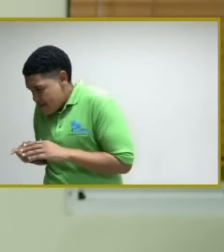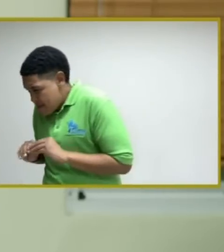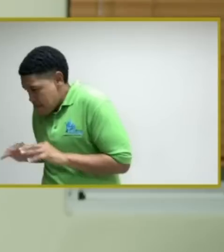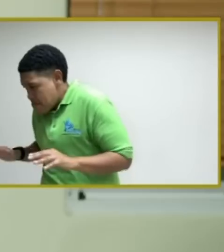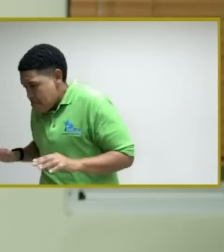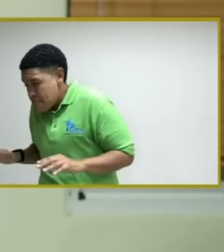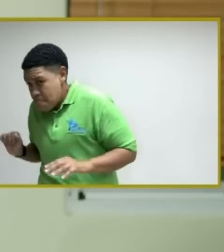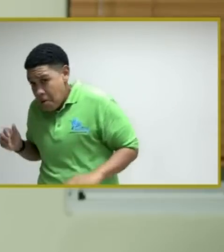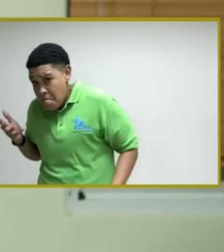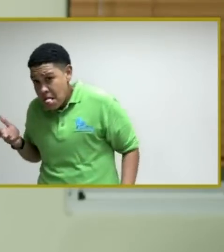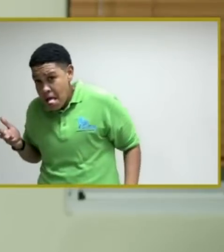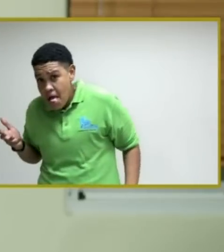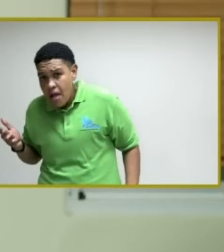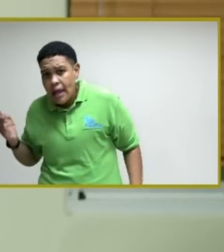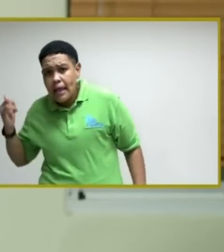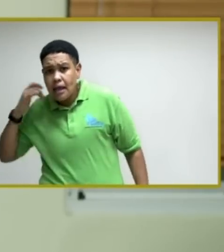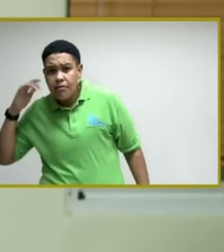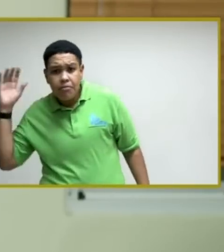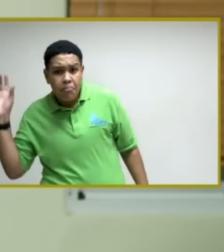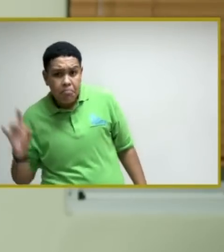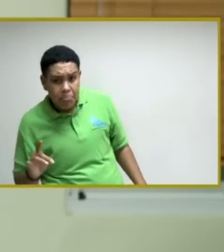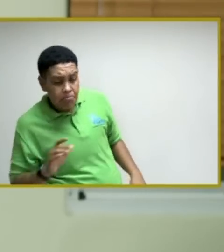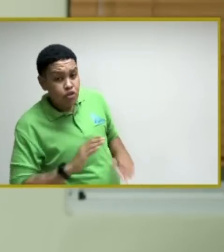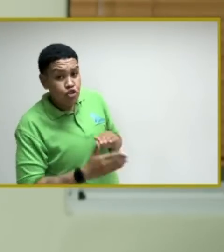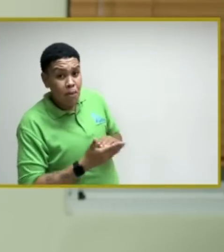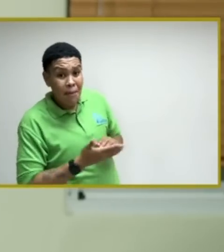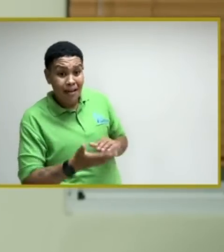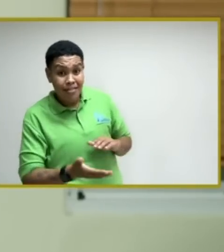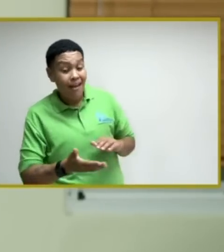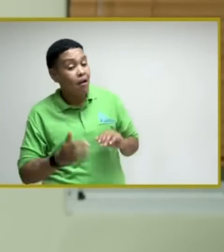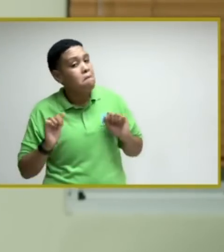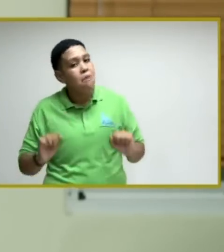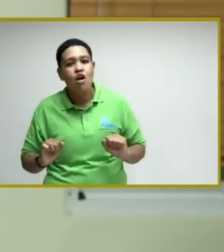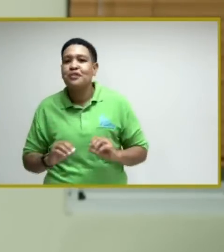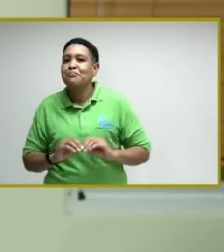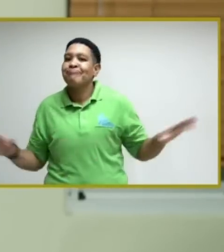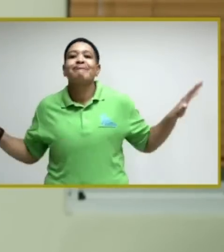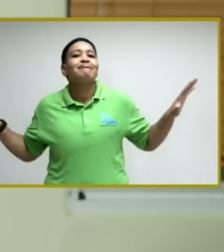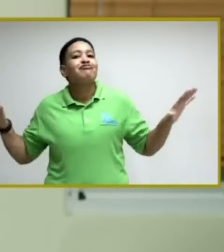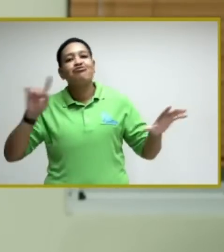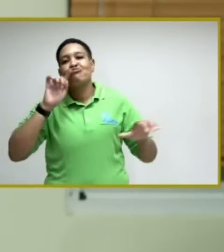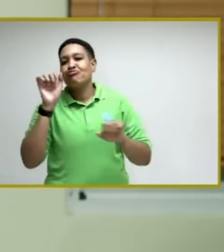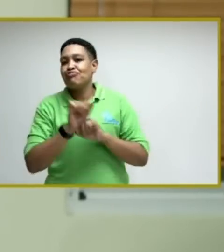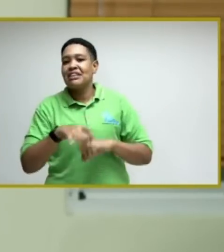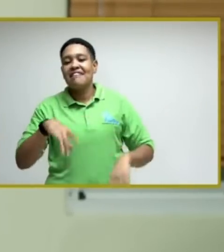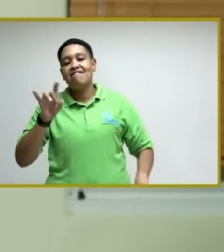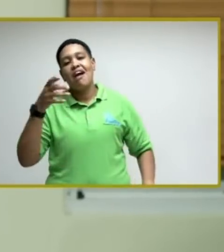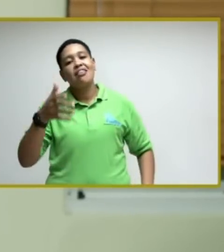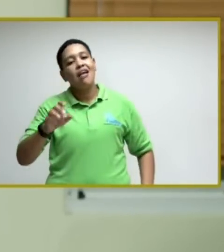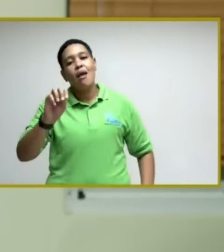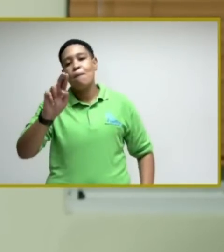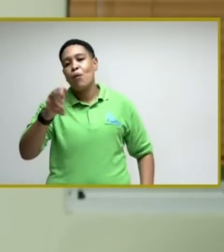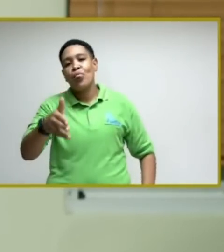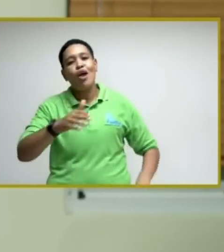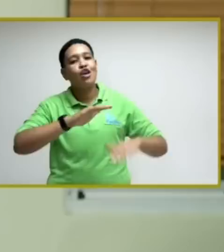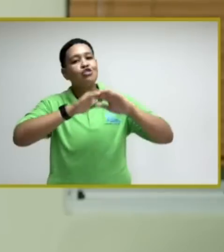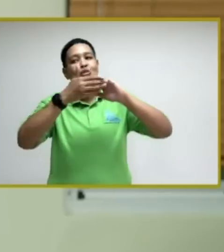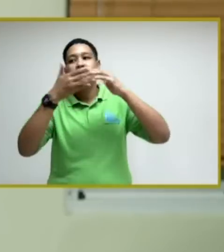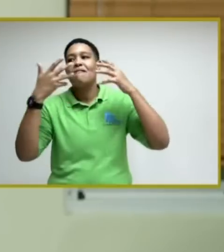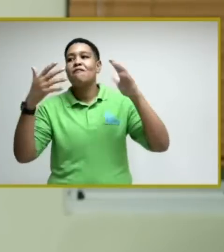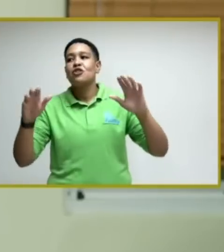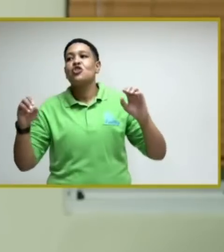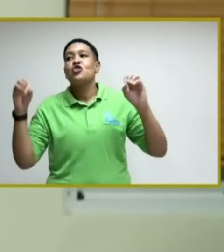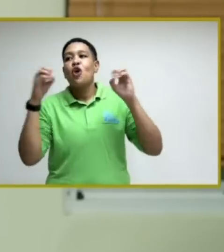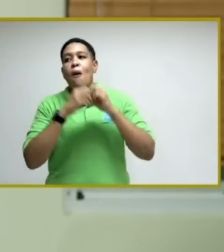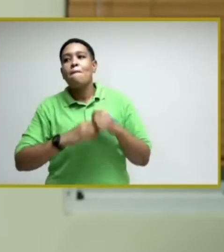variant strains coming into country is very, very real, and we're seeing that now with this detection of the Mu variant. So even more